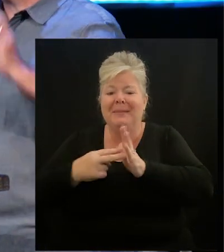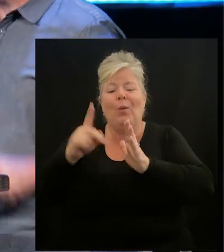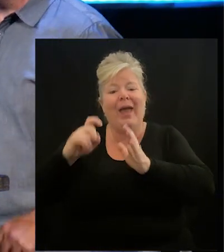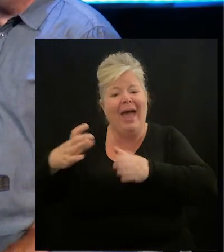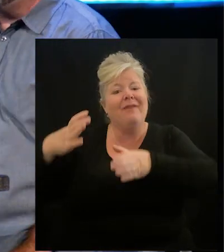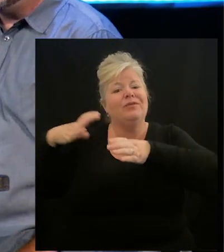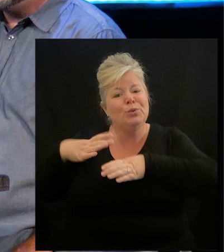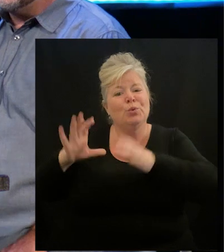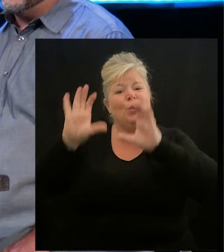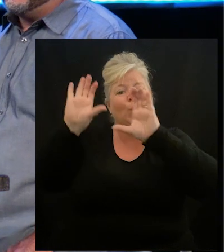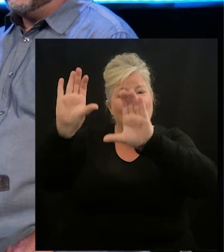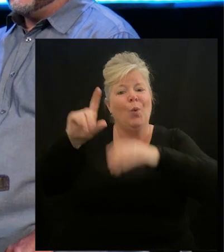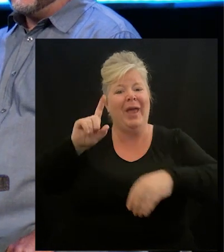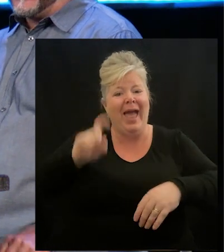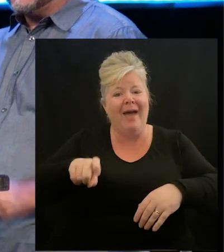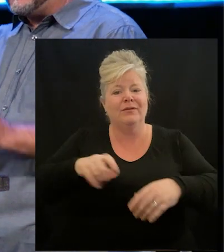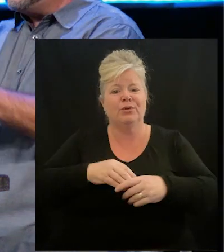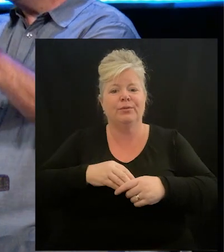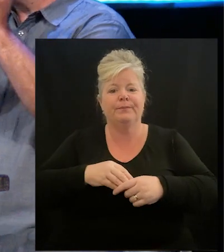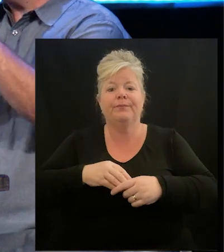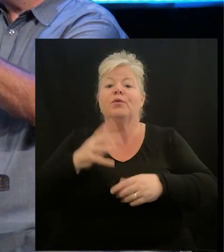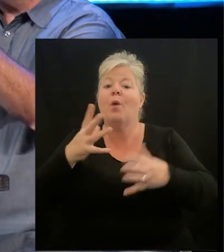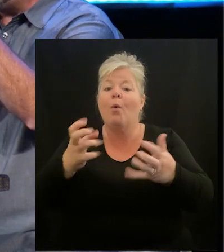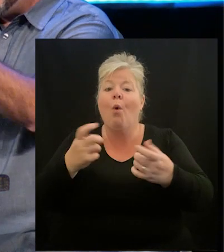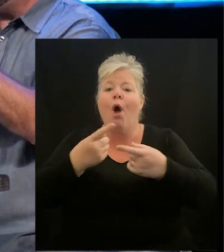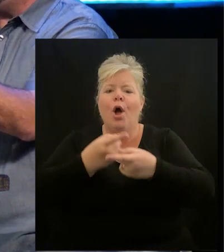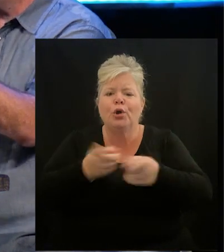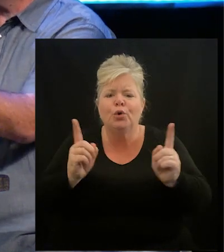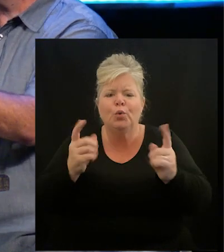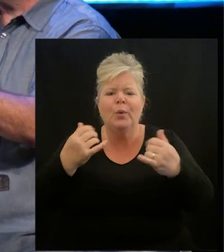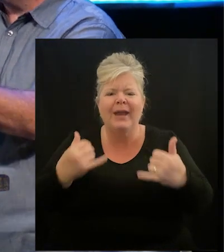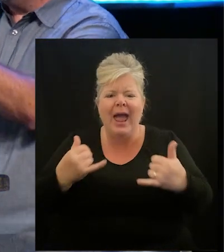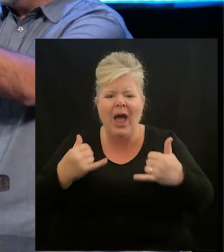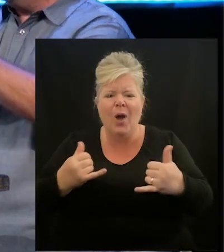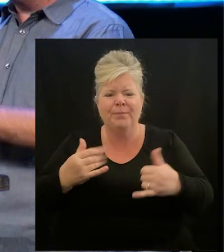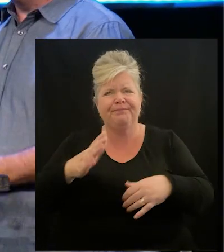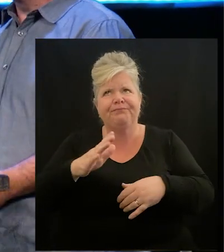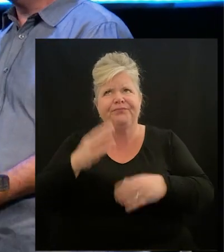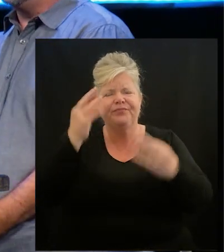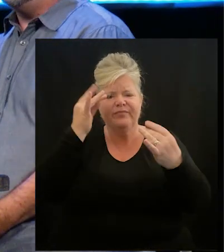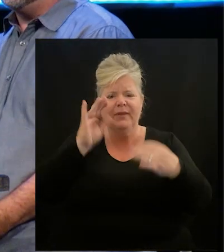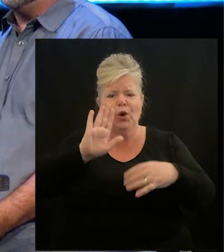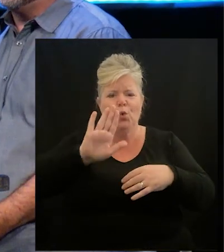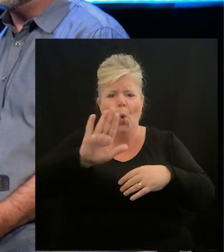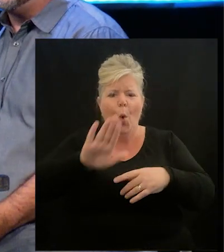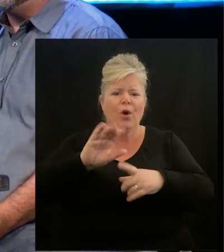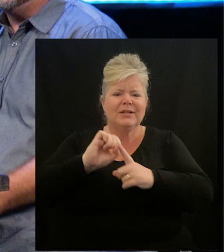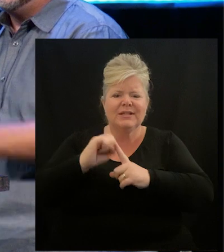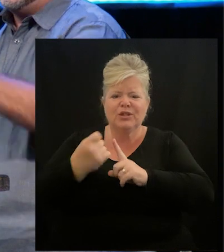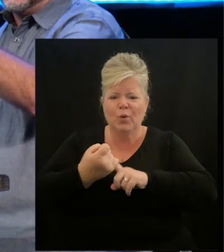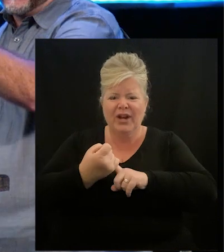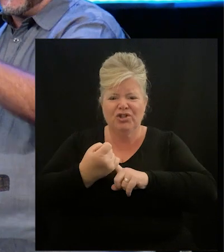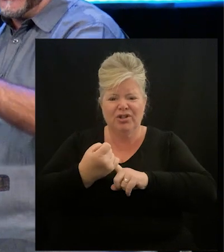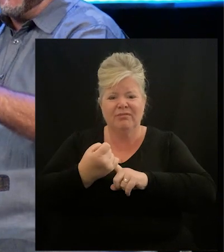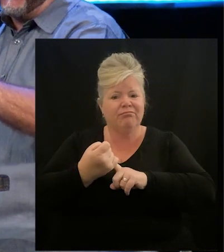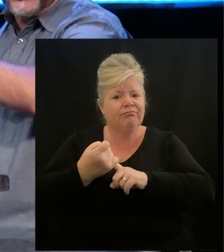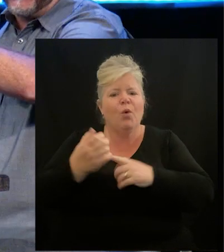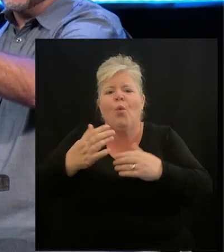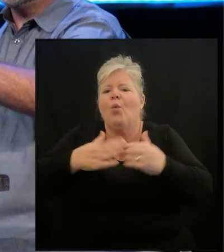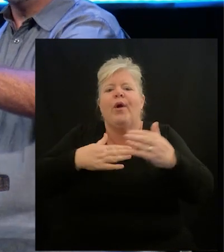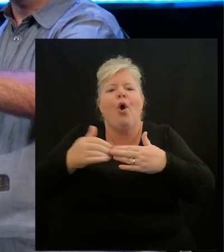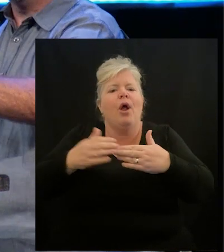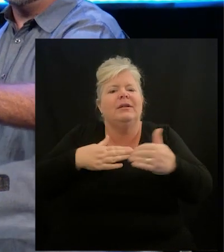So here's what I'd like for you to do. I'd like for you to take the situation that you find yourself in at this moment in your